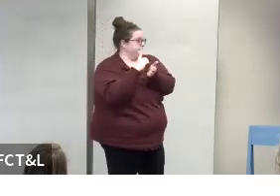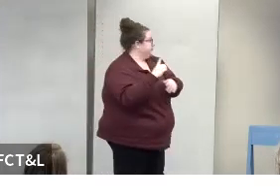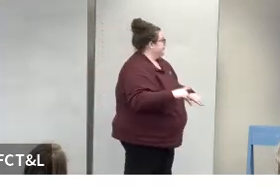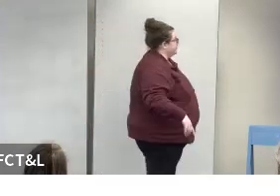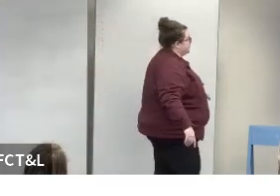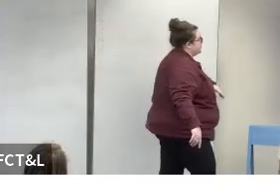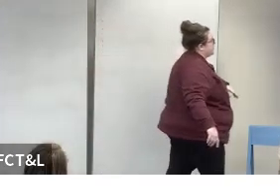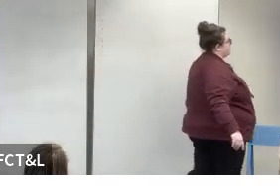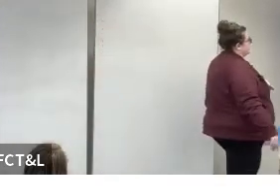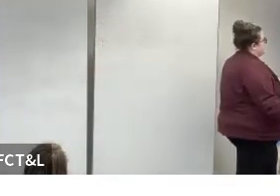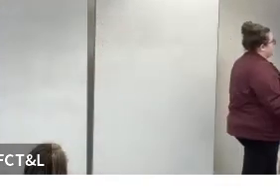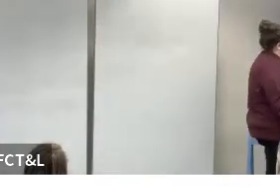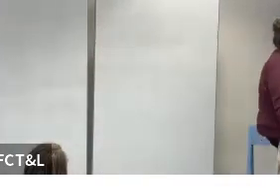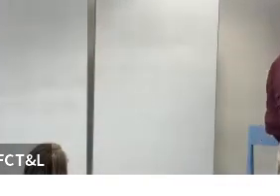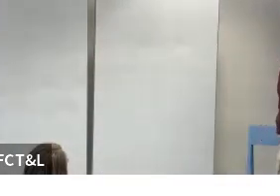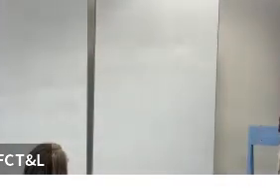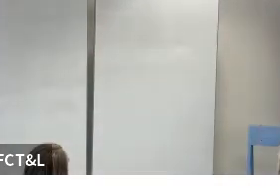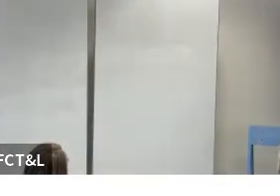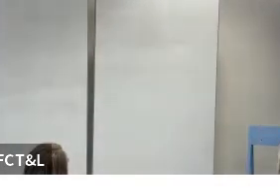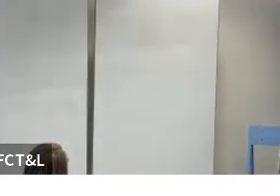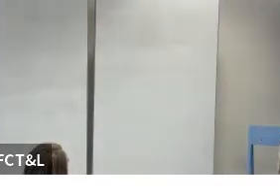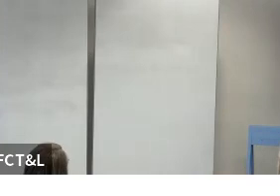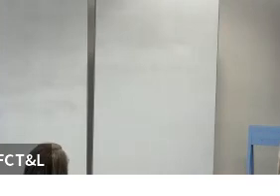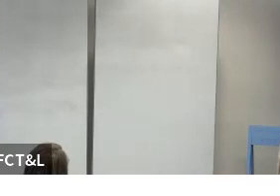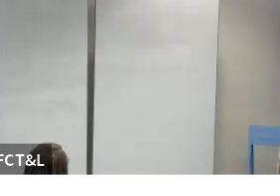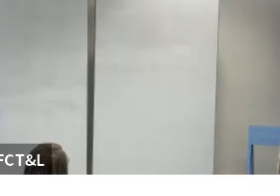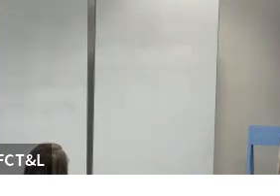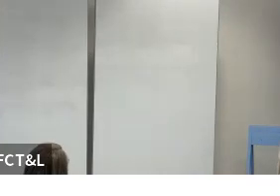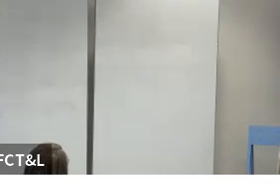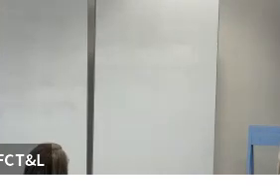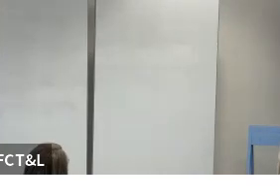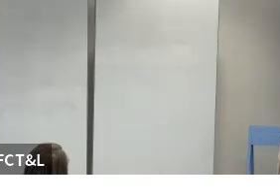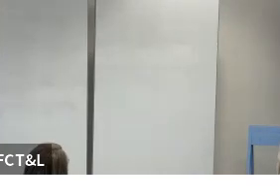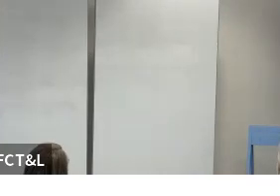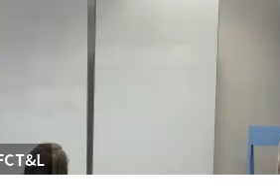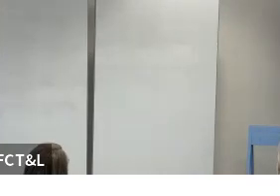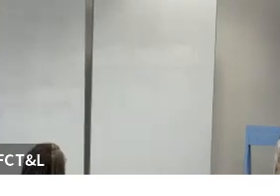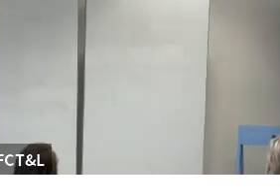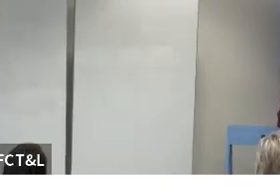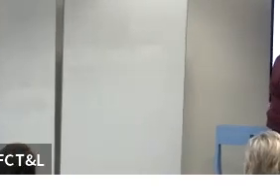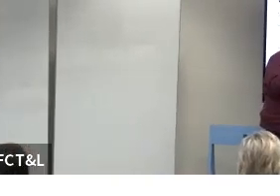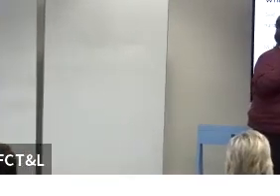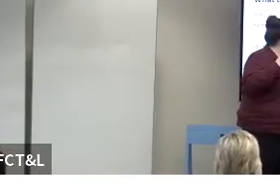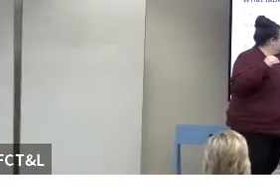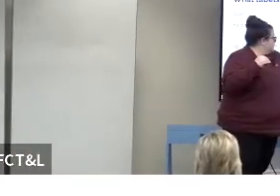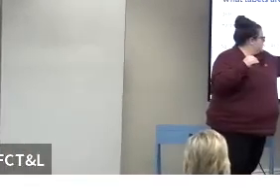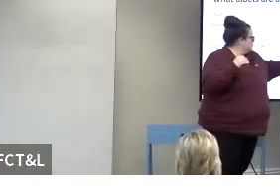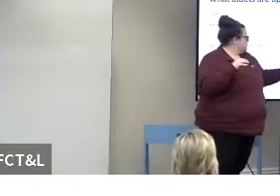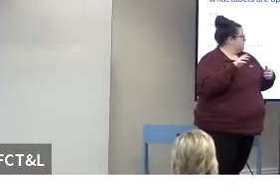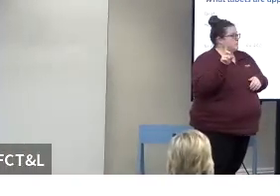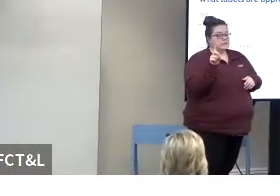this just directly from the dictionary, as you can see, it's a state of being in an imperfect or weakened state